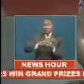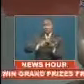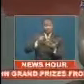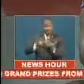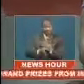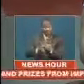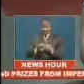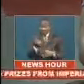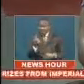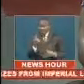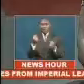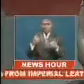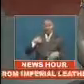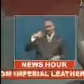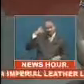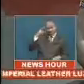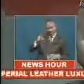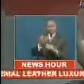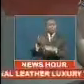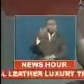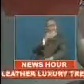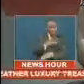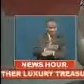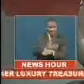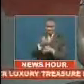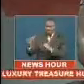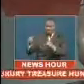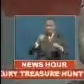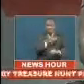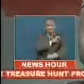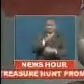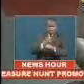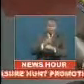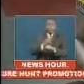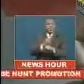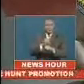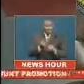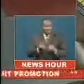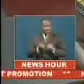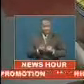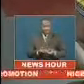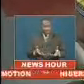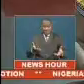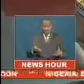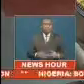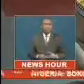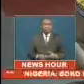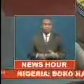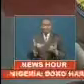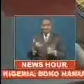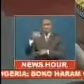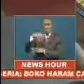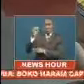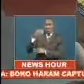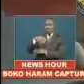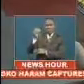program, which is seen by many as critical to improve power supply, which has been hard hit by shortfalls due to a